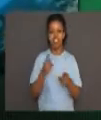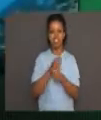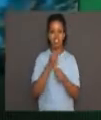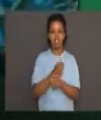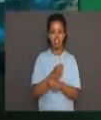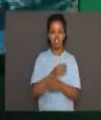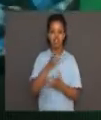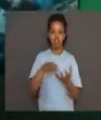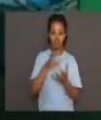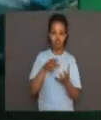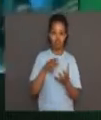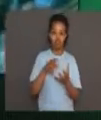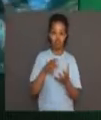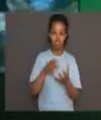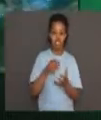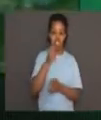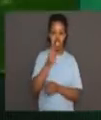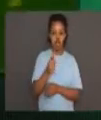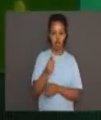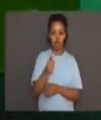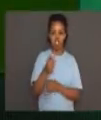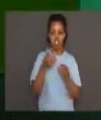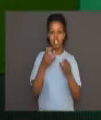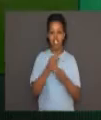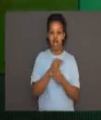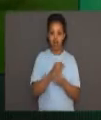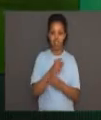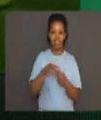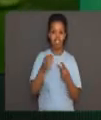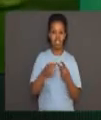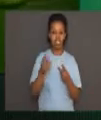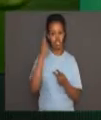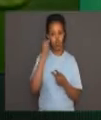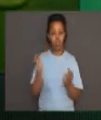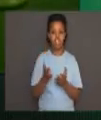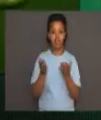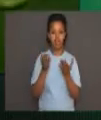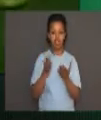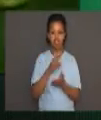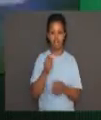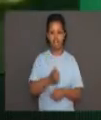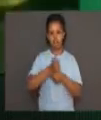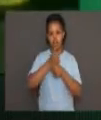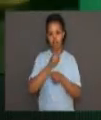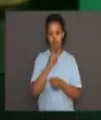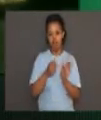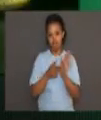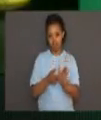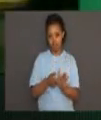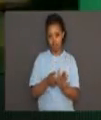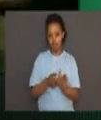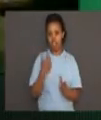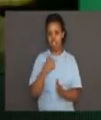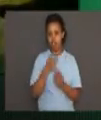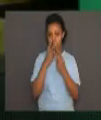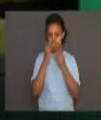breeding initiated his theory of natural selection and supported it. As we